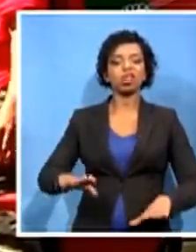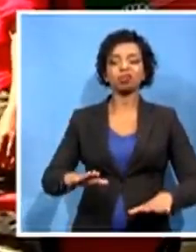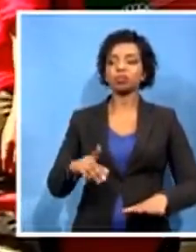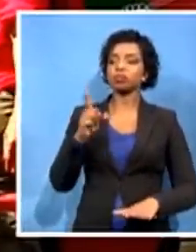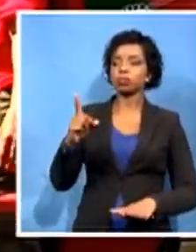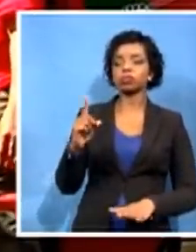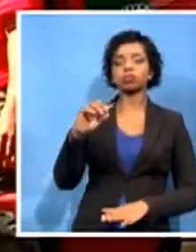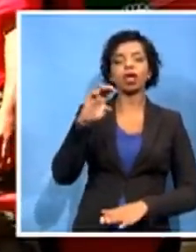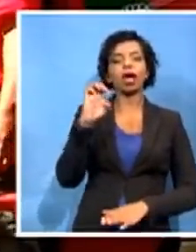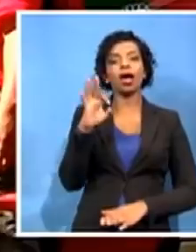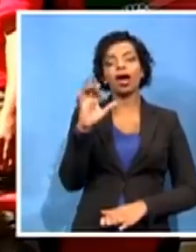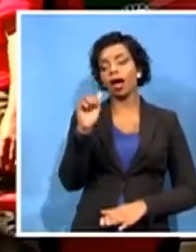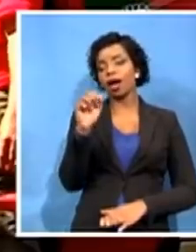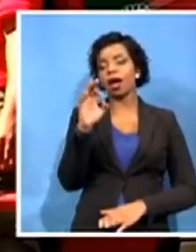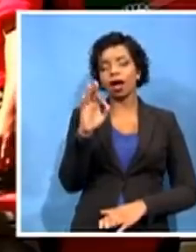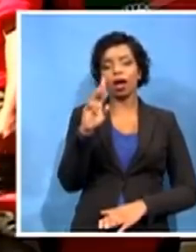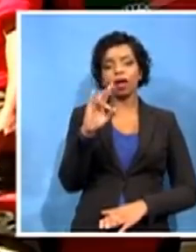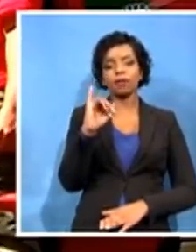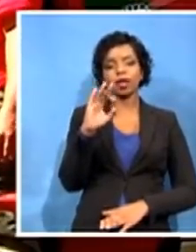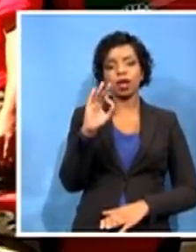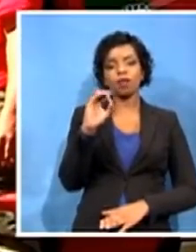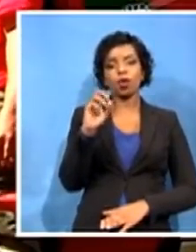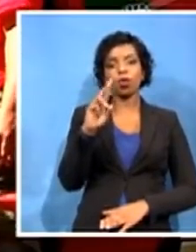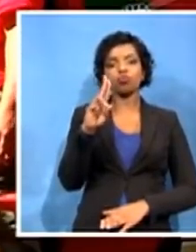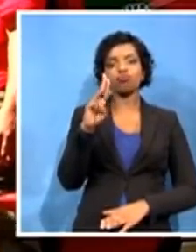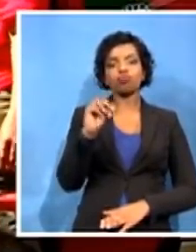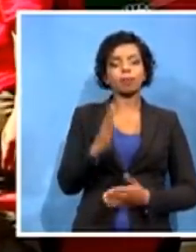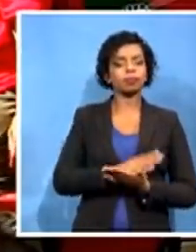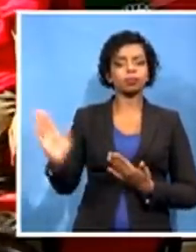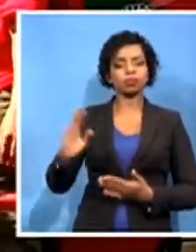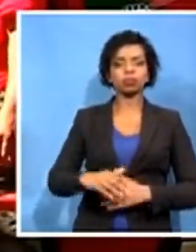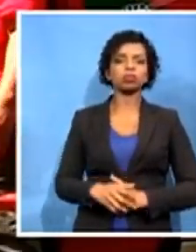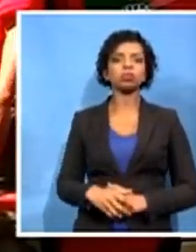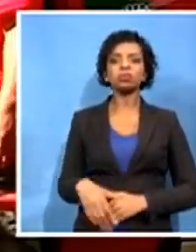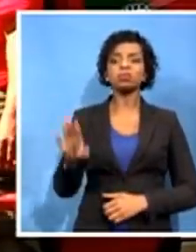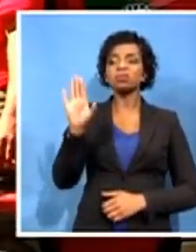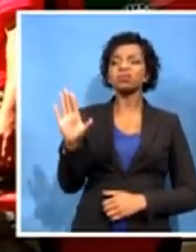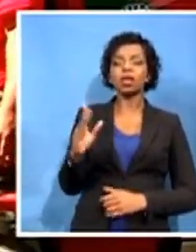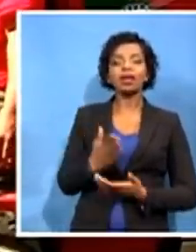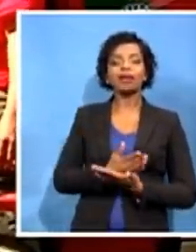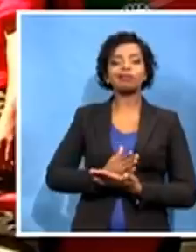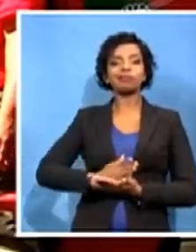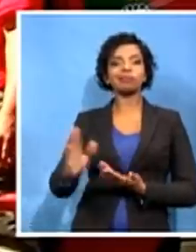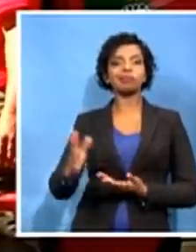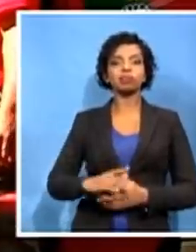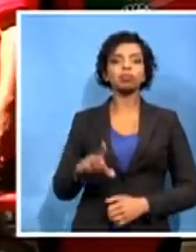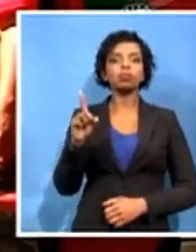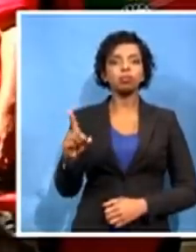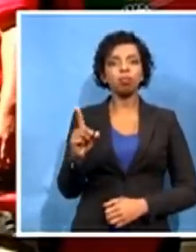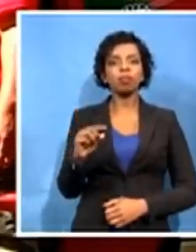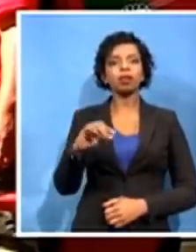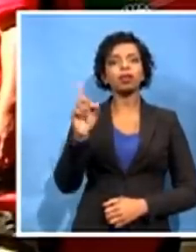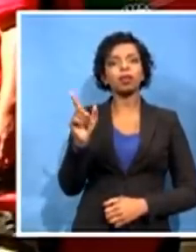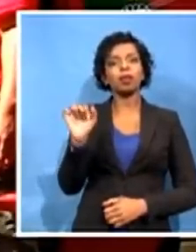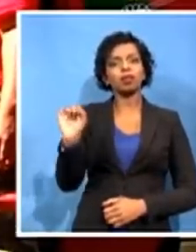down! Down with S-Roots, down! Down with racist terrorist farmers, down!